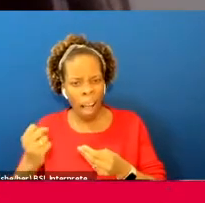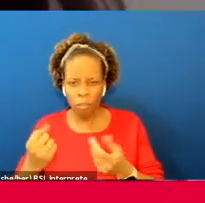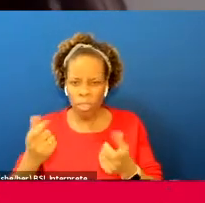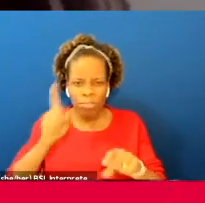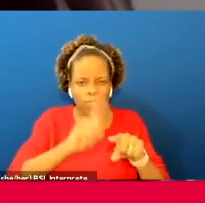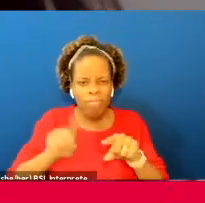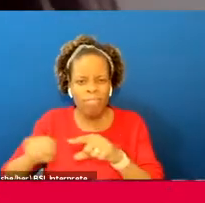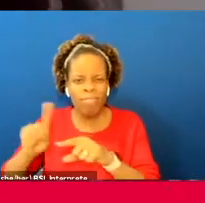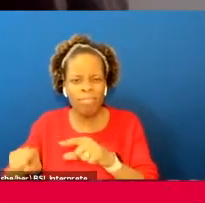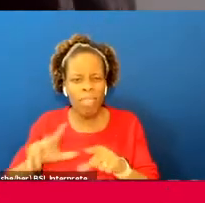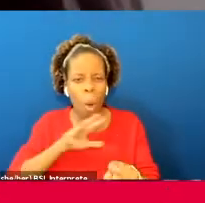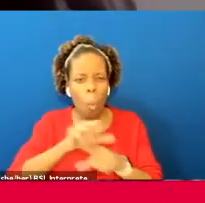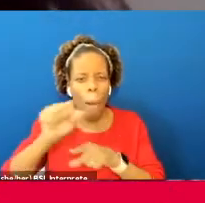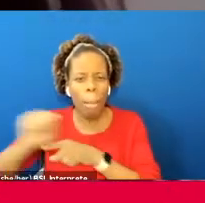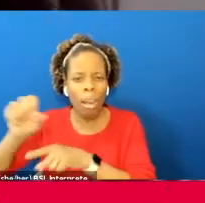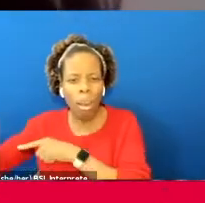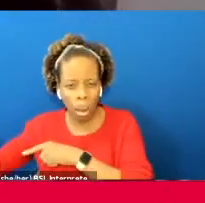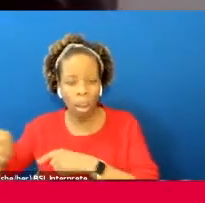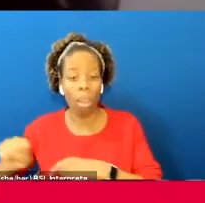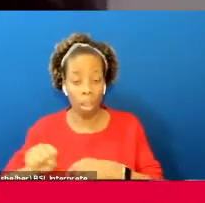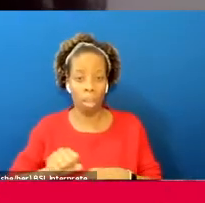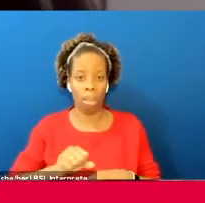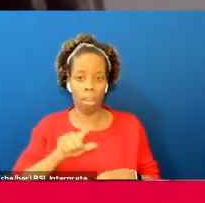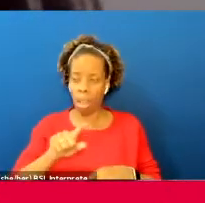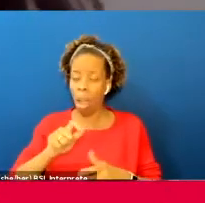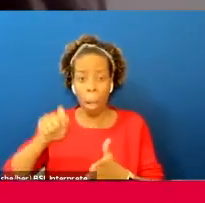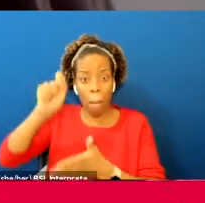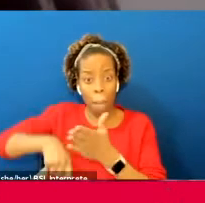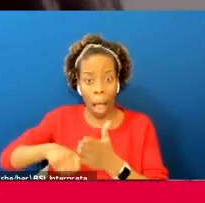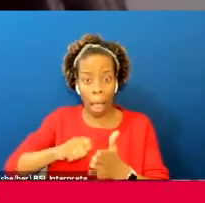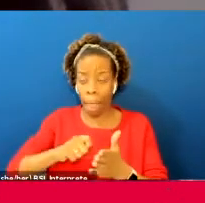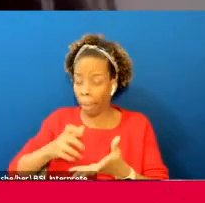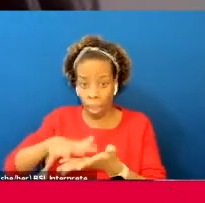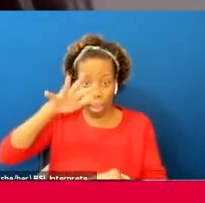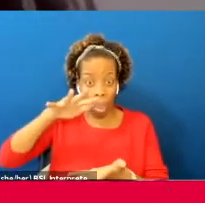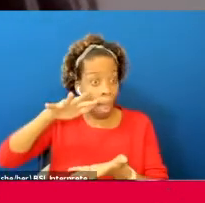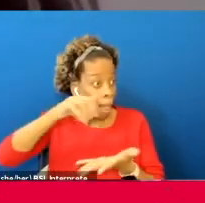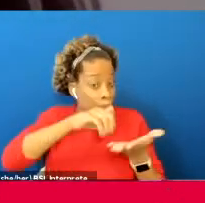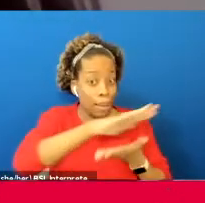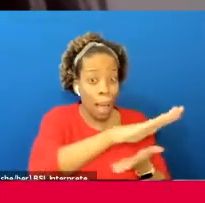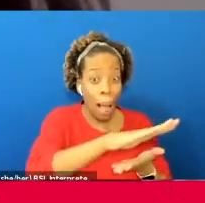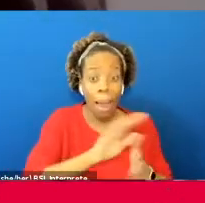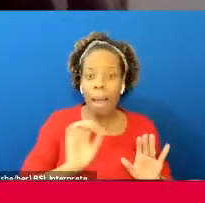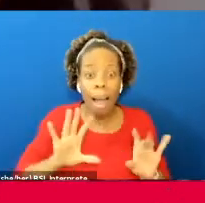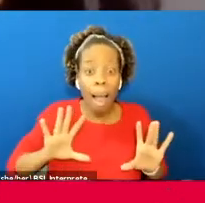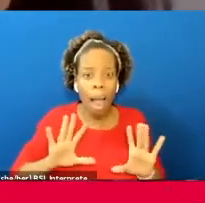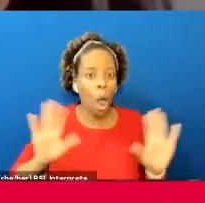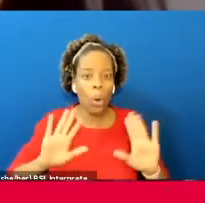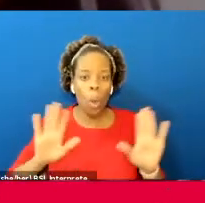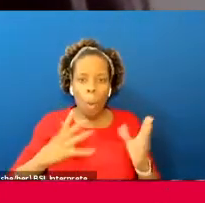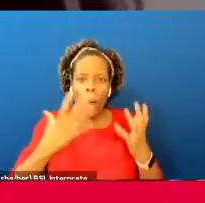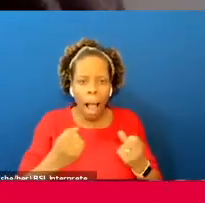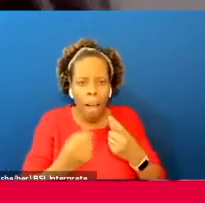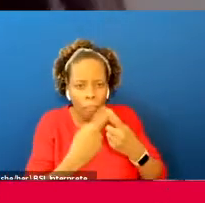directly buy funds or sell arms to other countries. It's also in the research that universities fund. So for